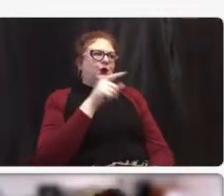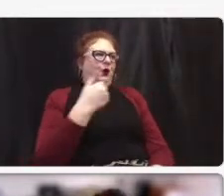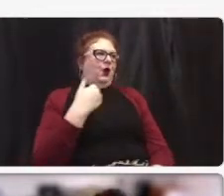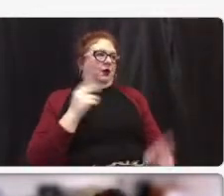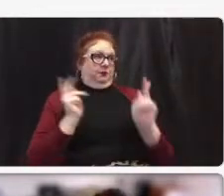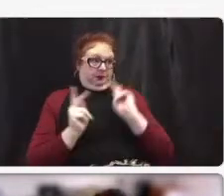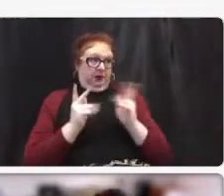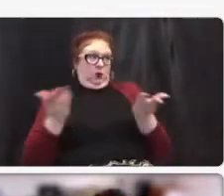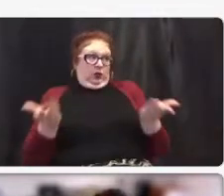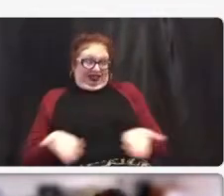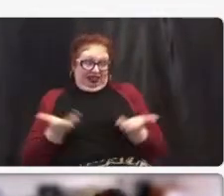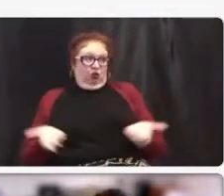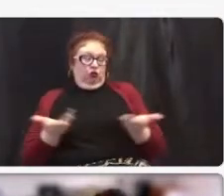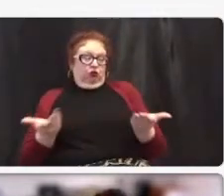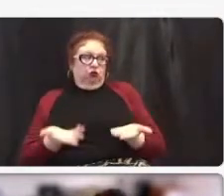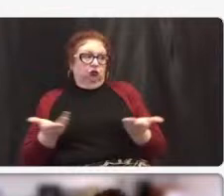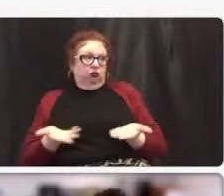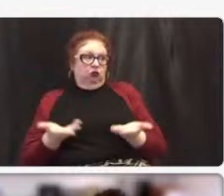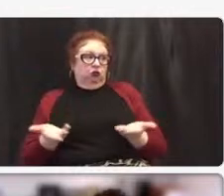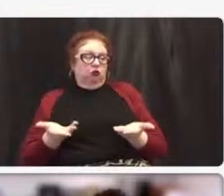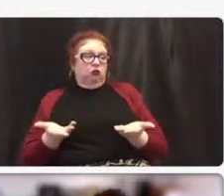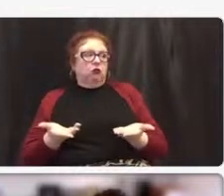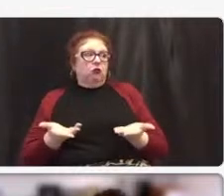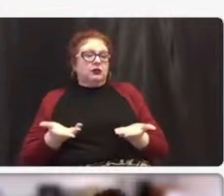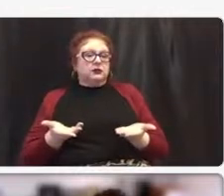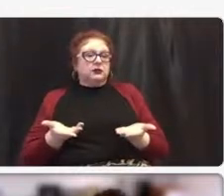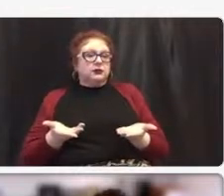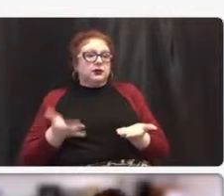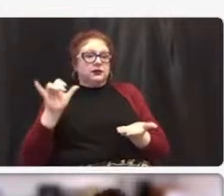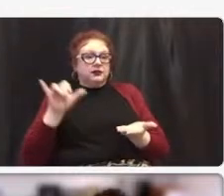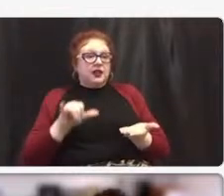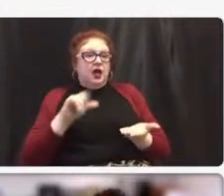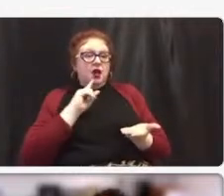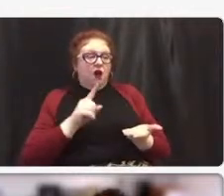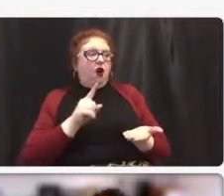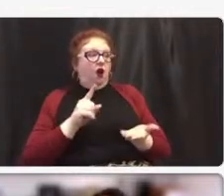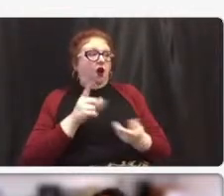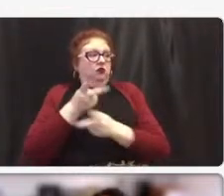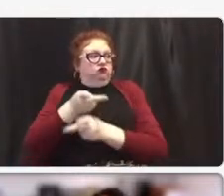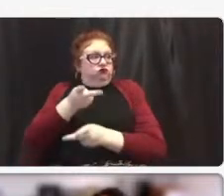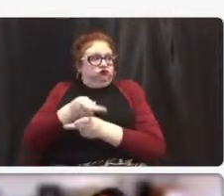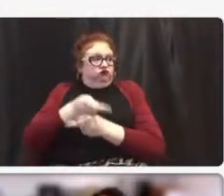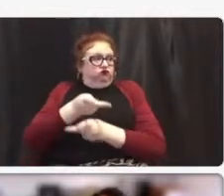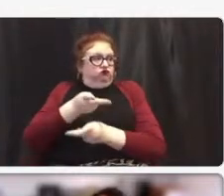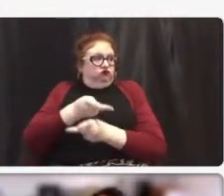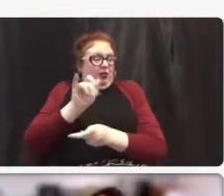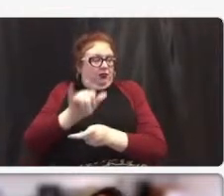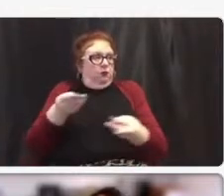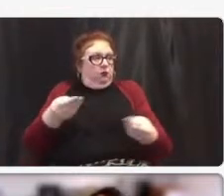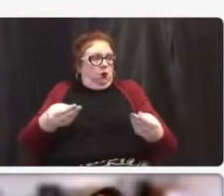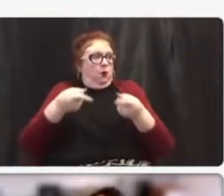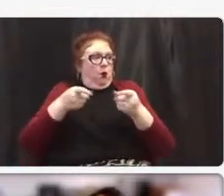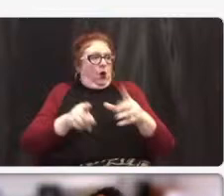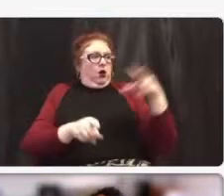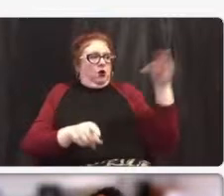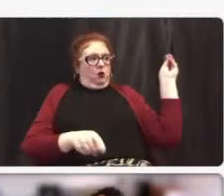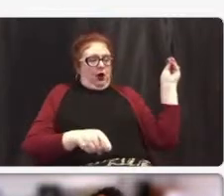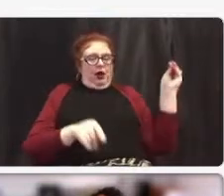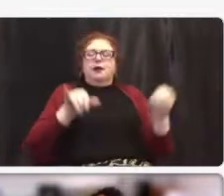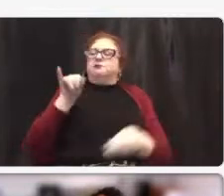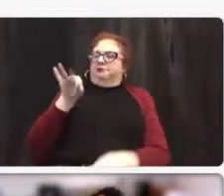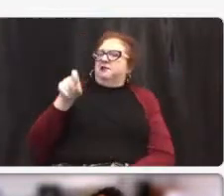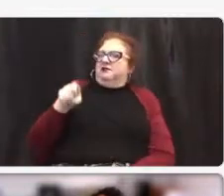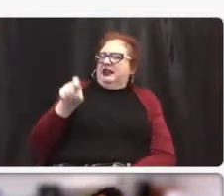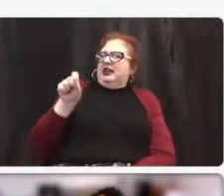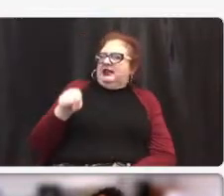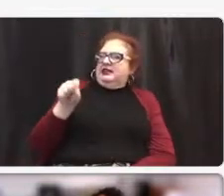people here that, that are looking after the property while you're away? If needed, yes, ma'am. Yeah, I